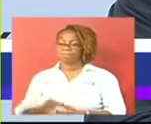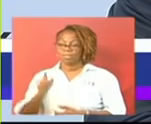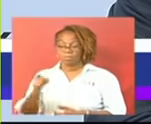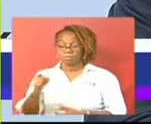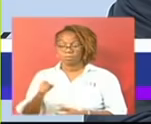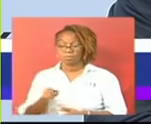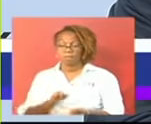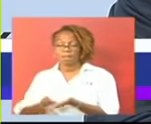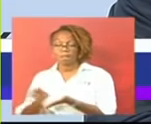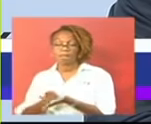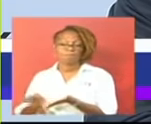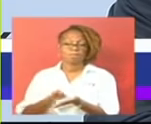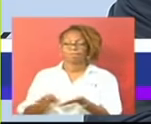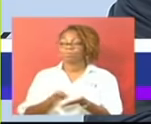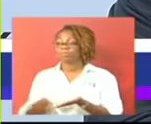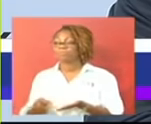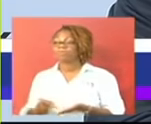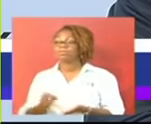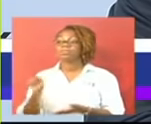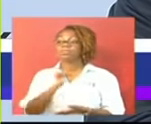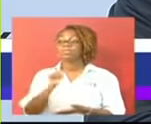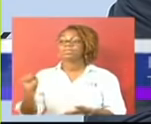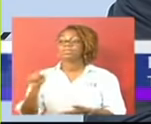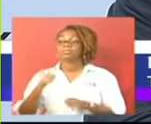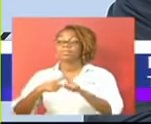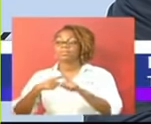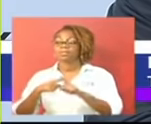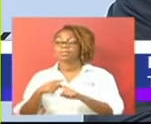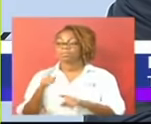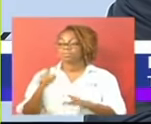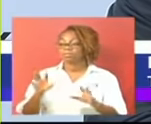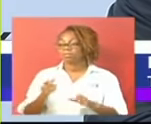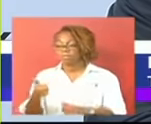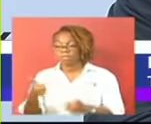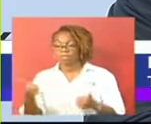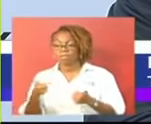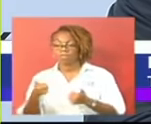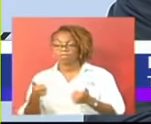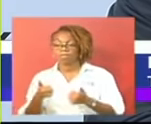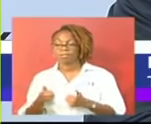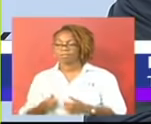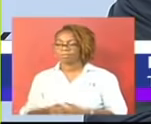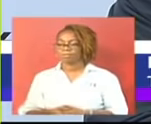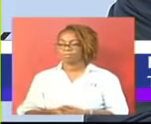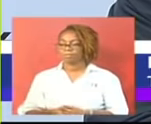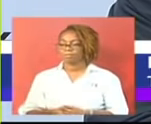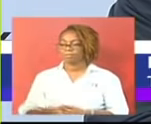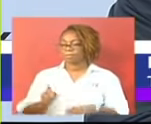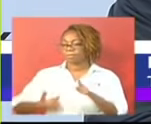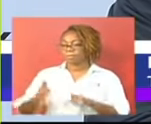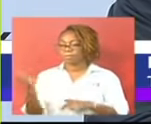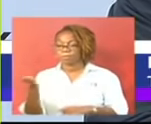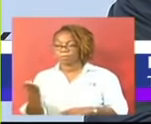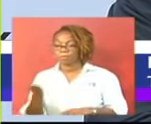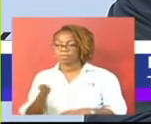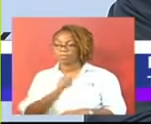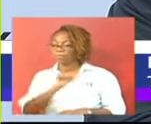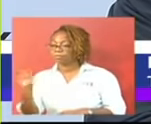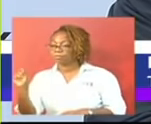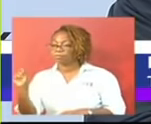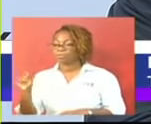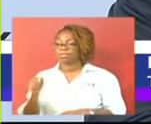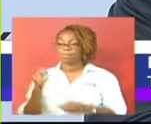that you've made are two different things. The calculation is fine, total number of deaths over total number of cases, but when